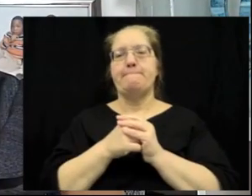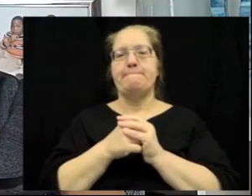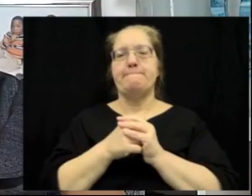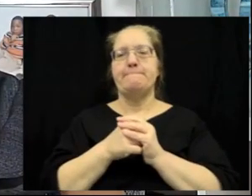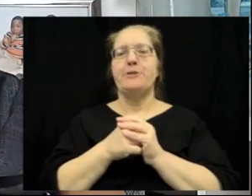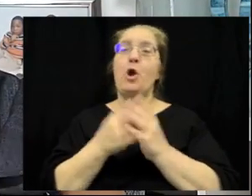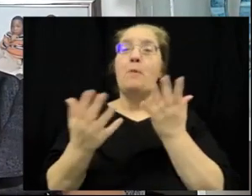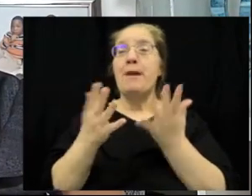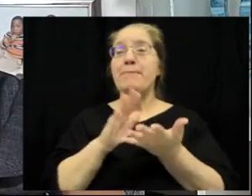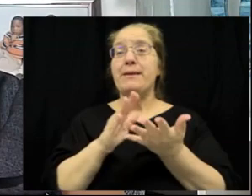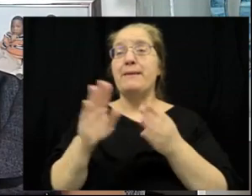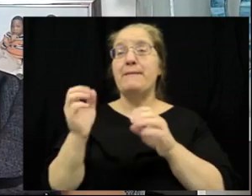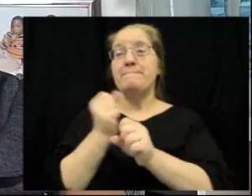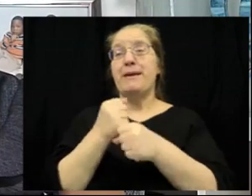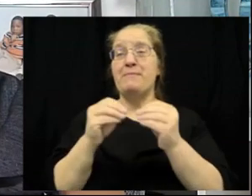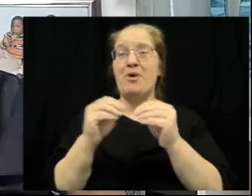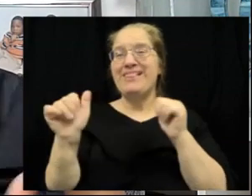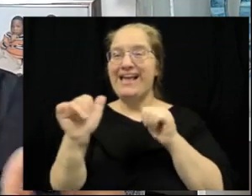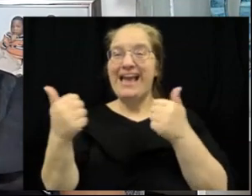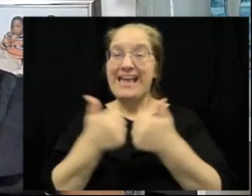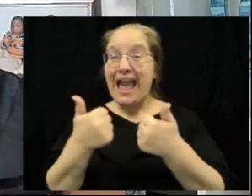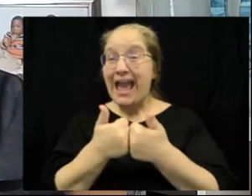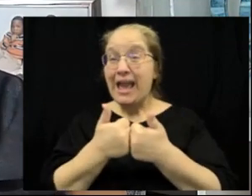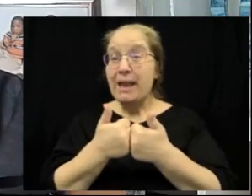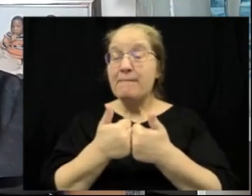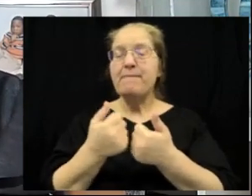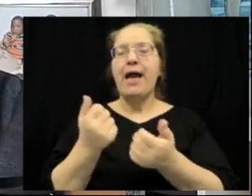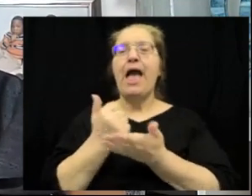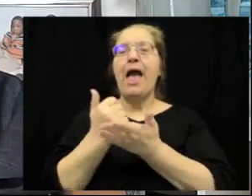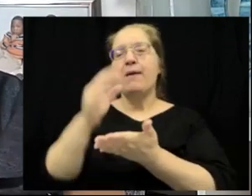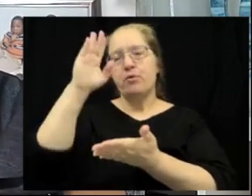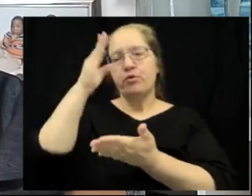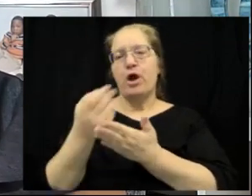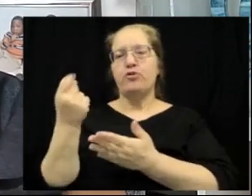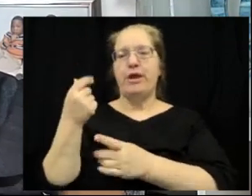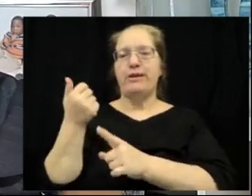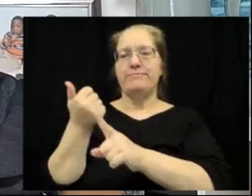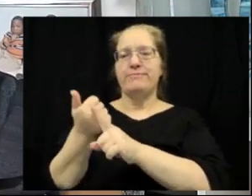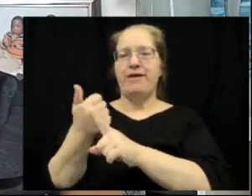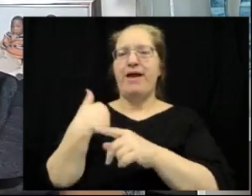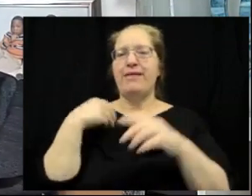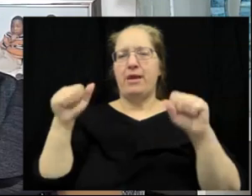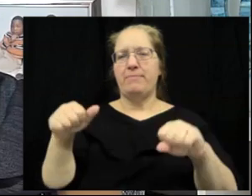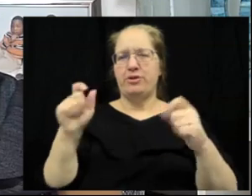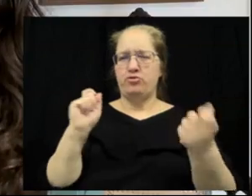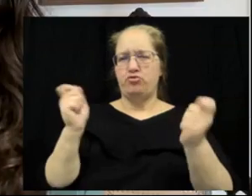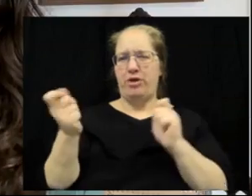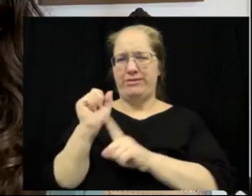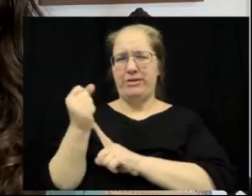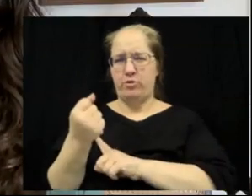like a game, but helping him understand he has an ability to change the